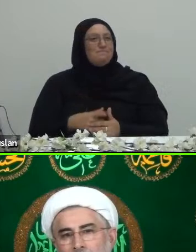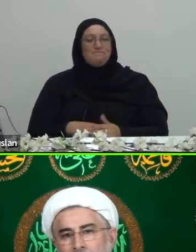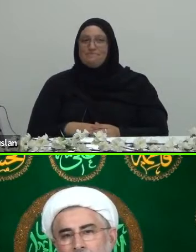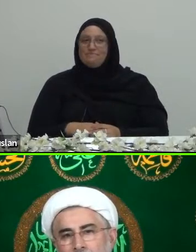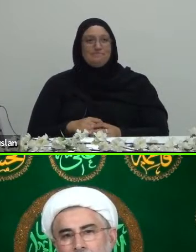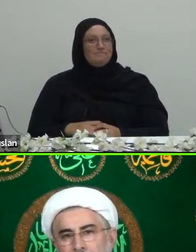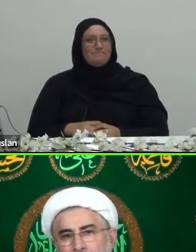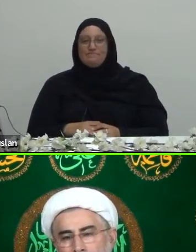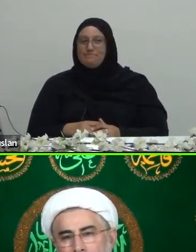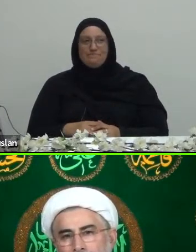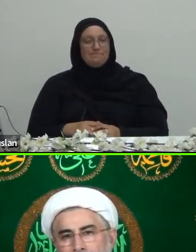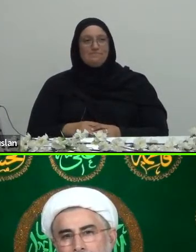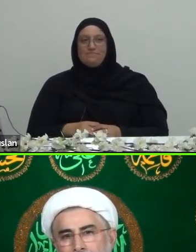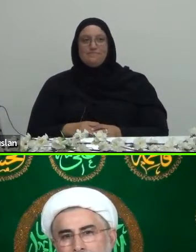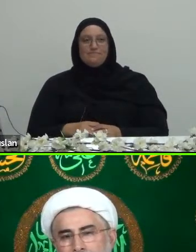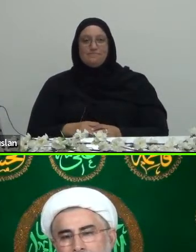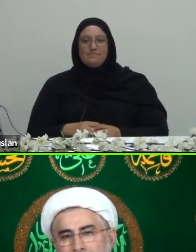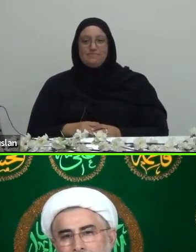the beneficiaries.